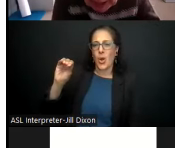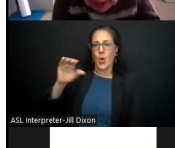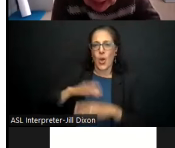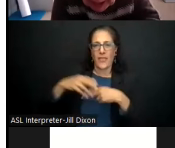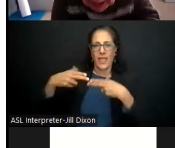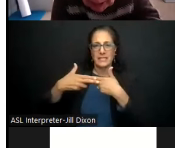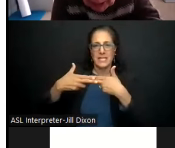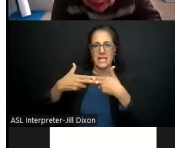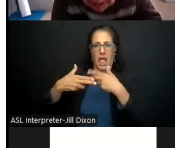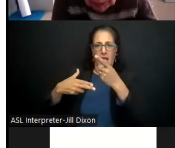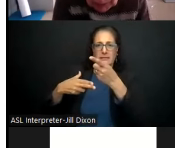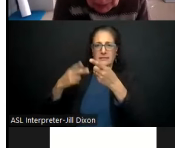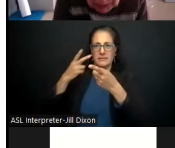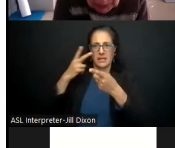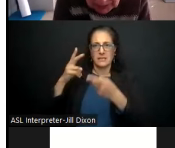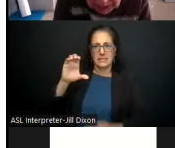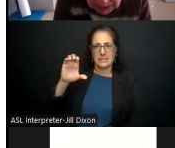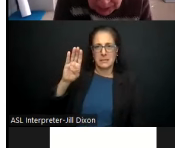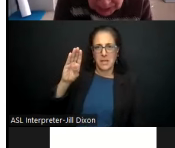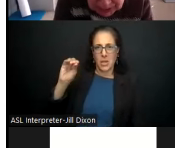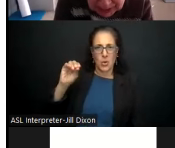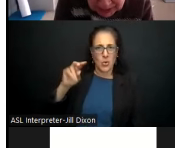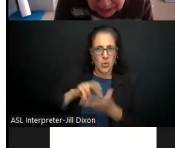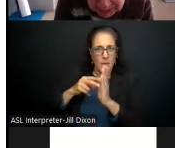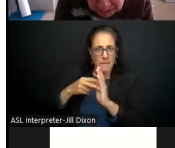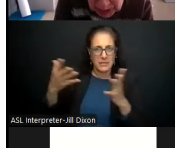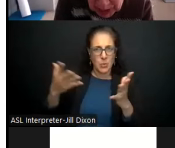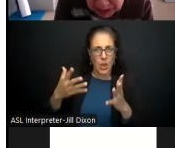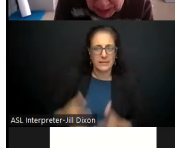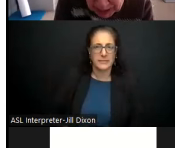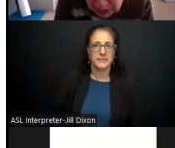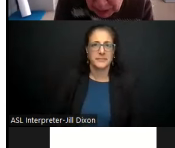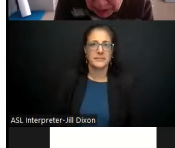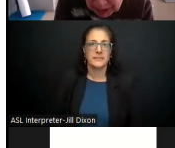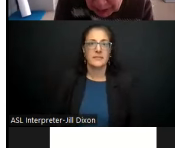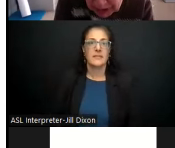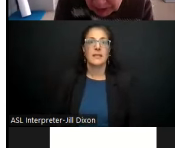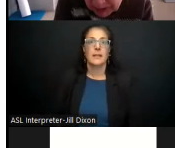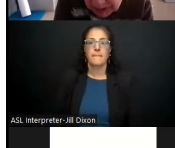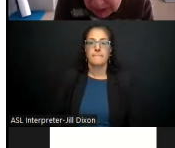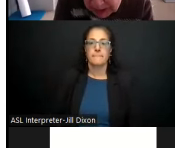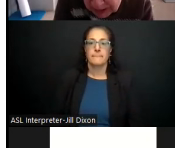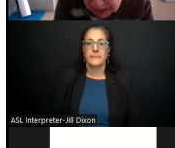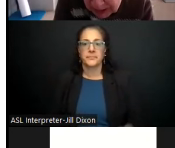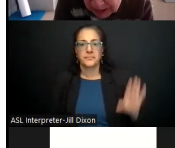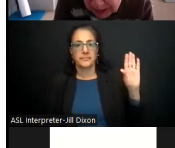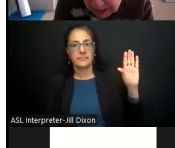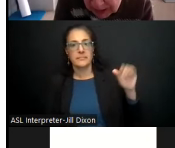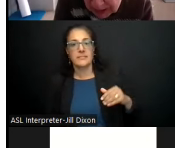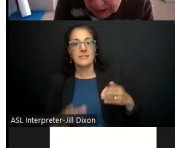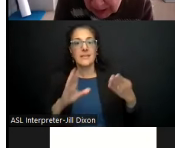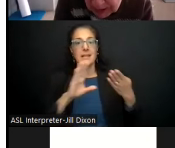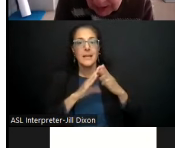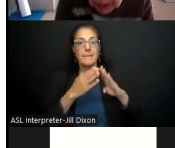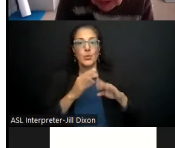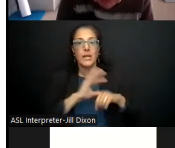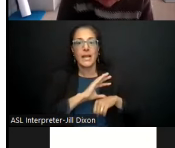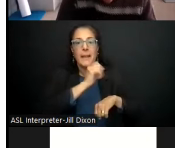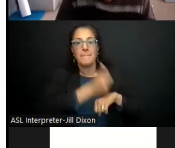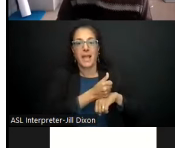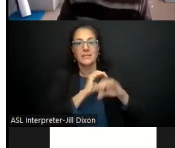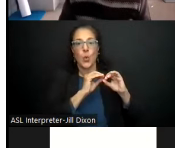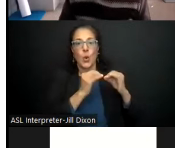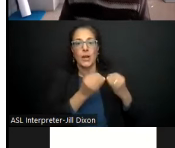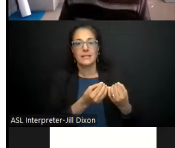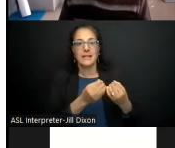I see that in the circles here. Private individual CBO. Community-based organizations, so groups